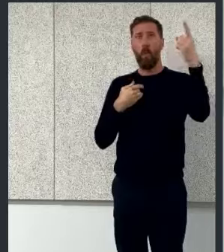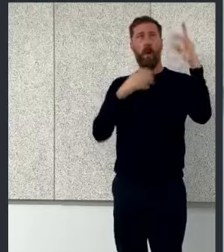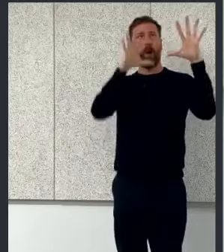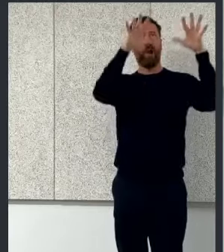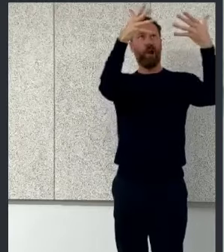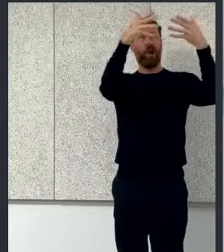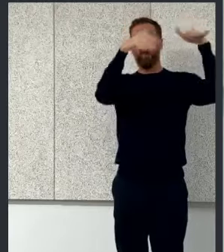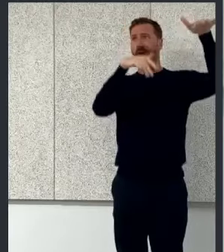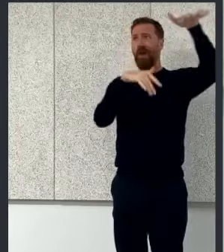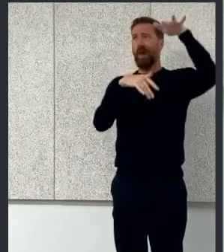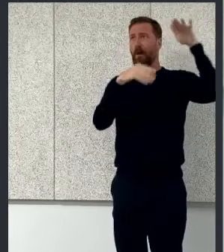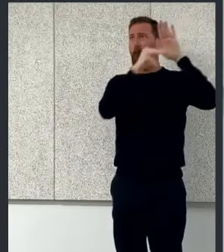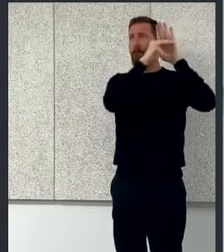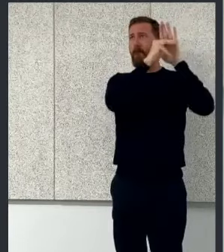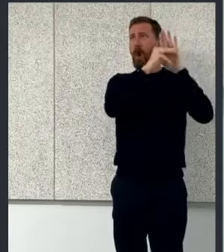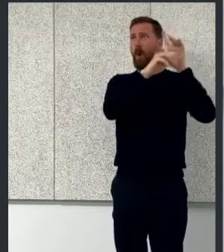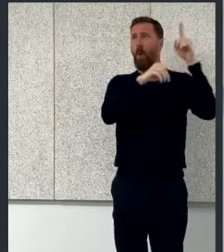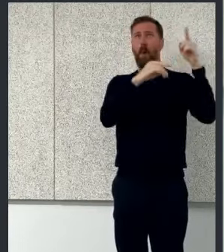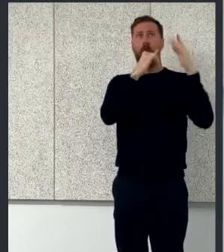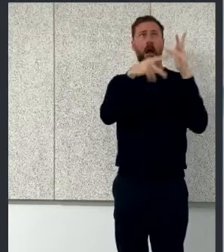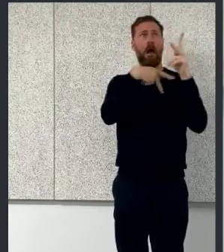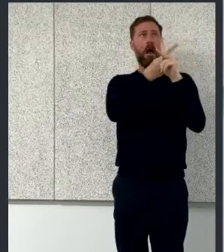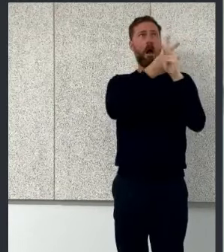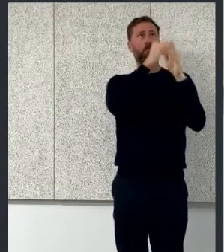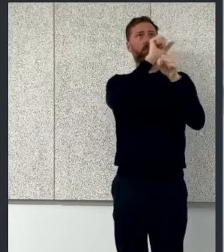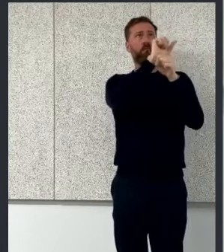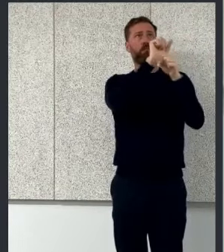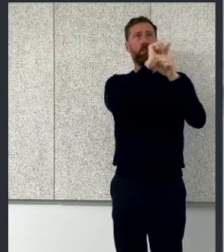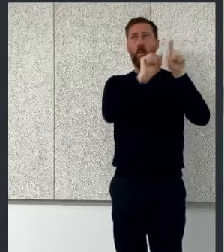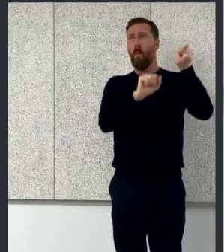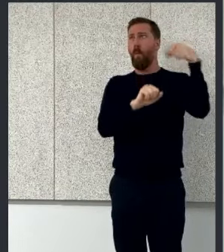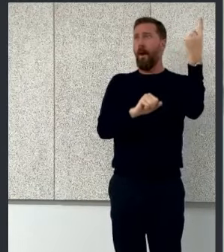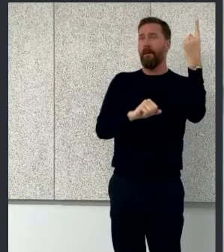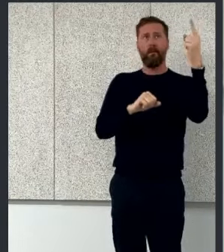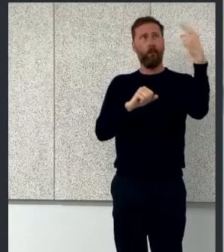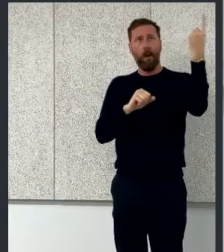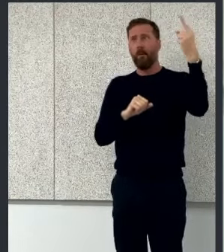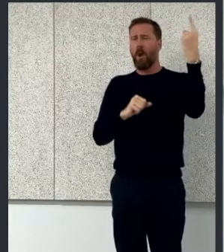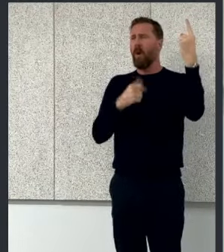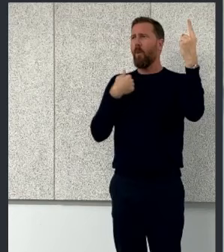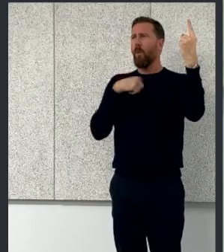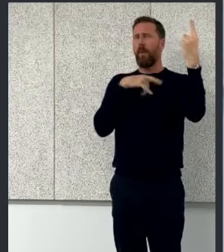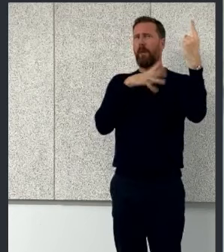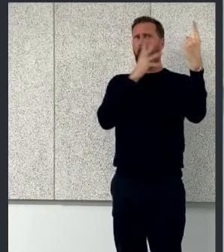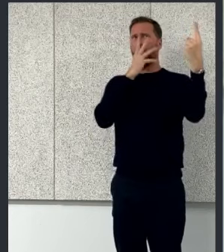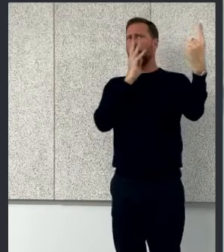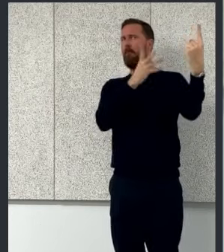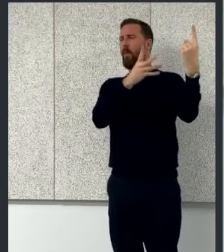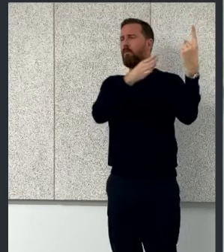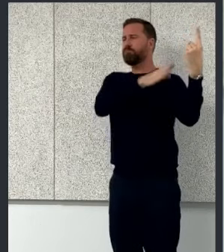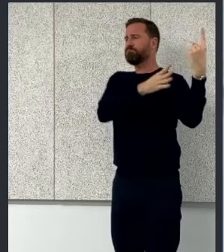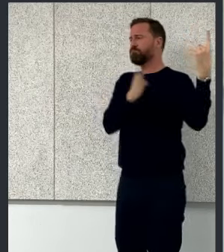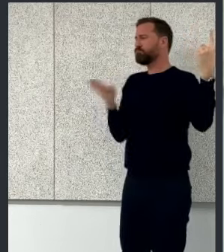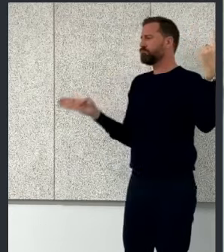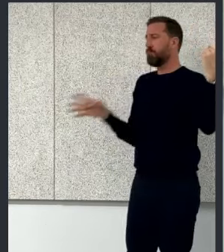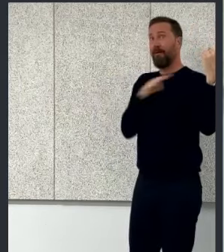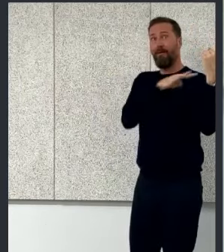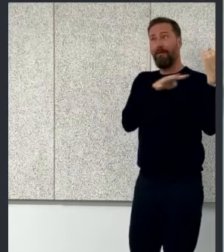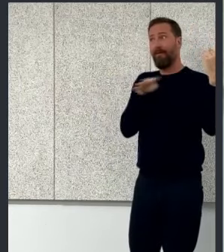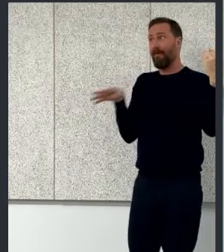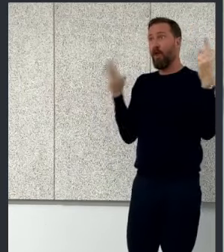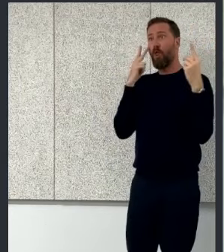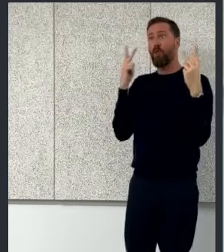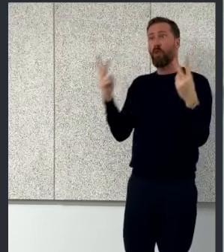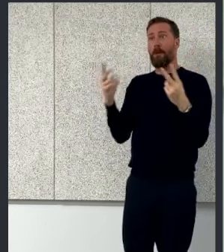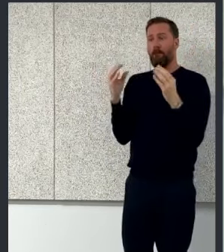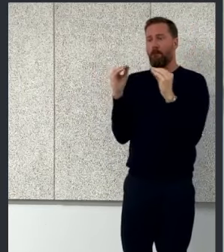know, one way of making work or one style of work. And I think that it's a great challenge to think even more expansively